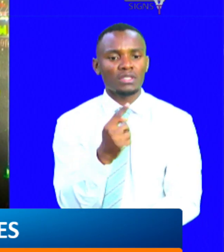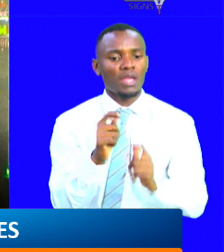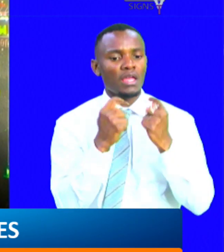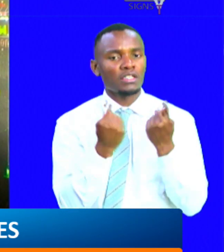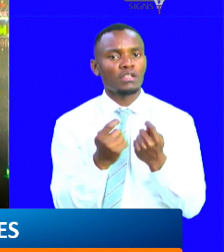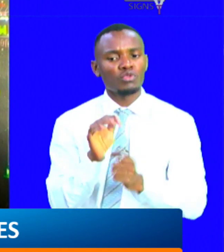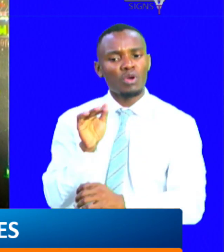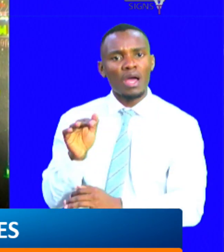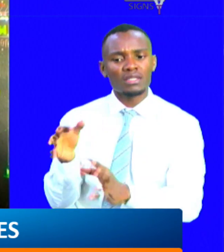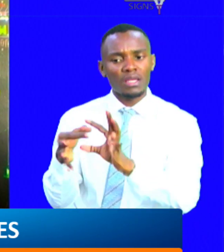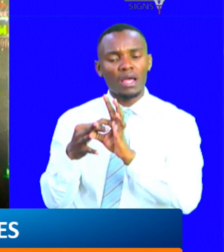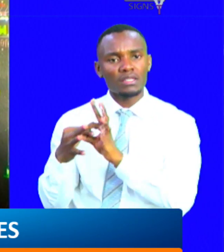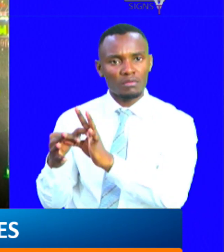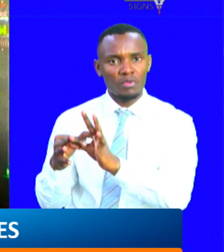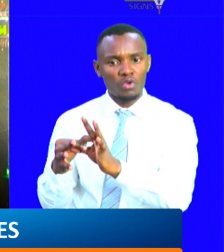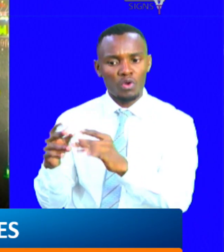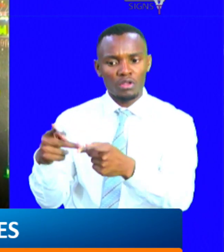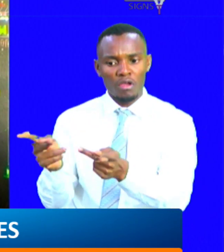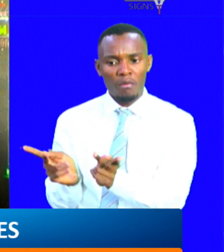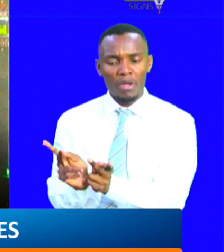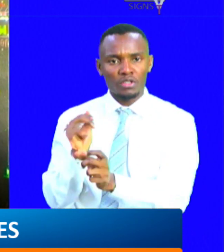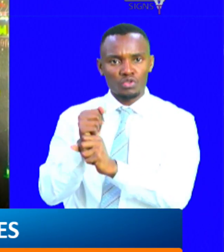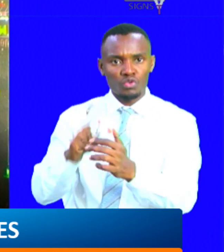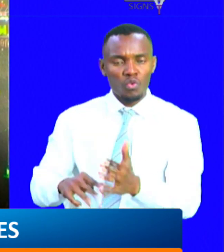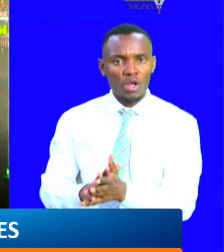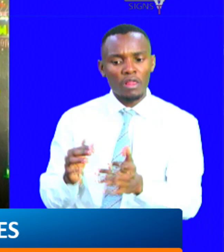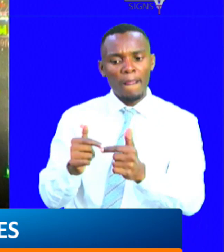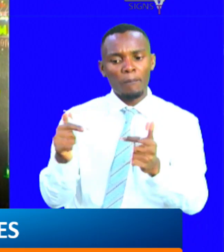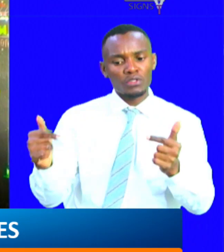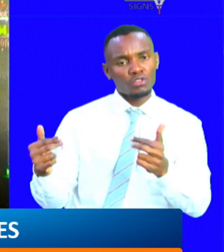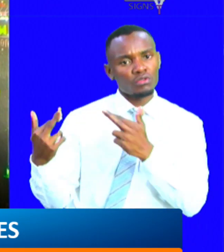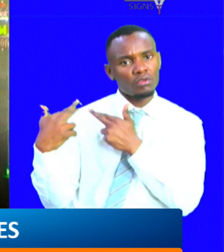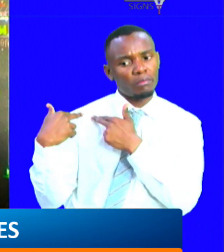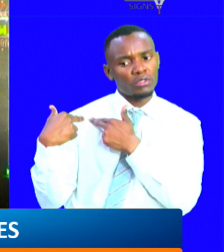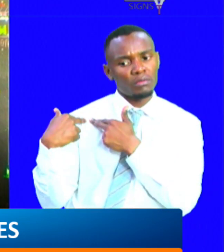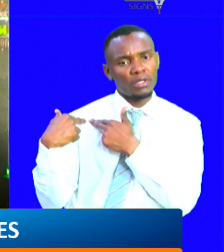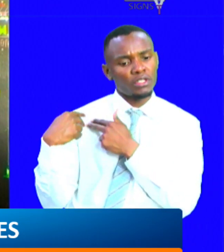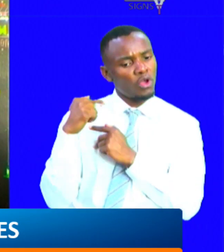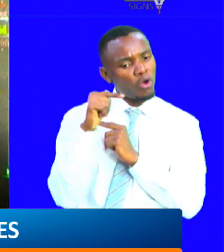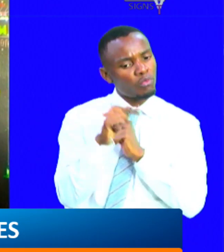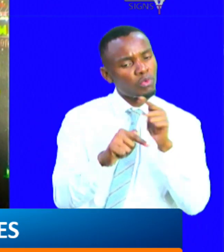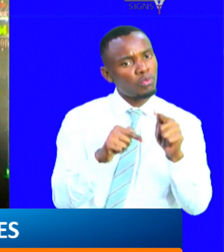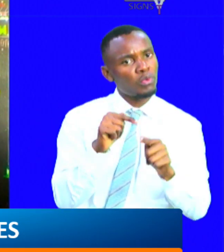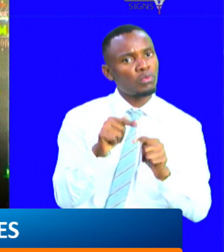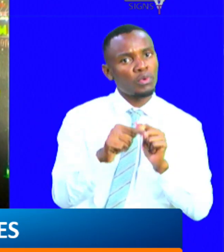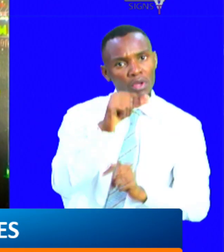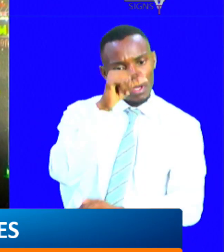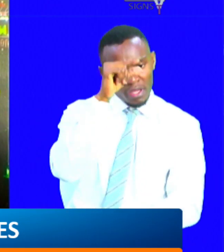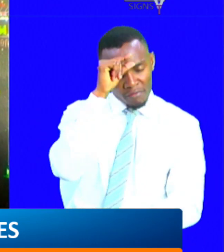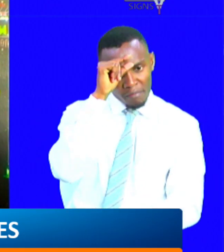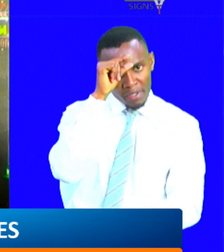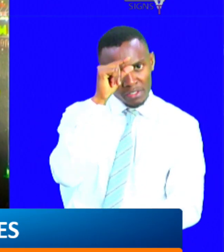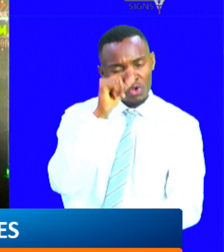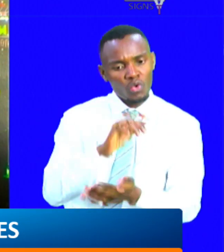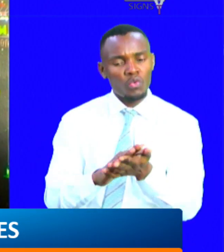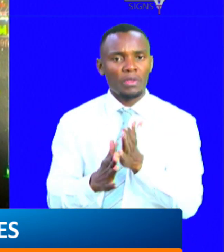Azimio la Umoja coalition to carry out its opposition mandate of critiquing the government's performance